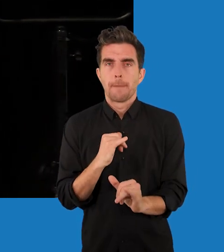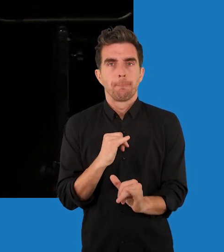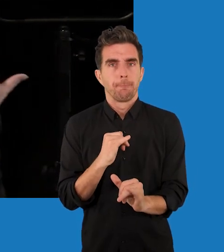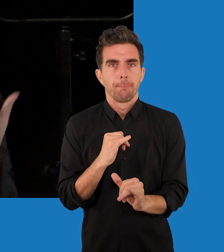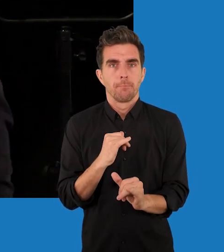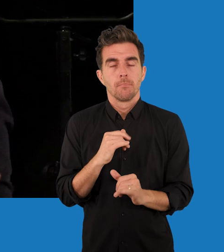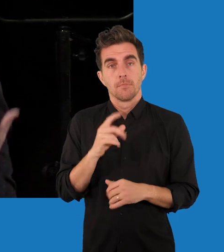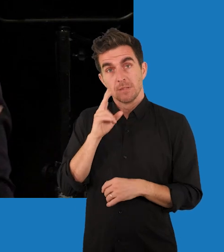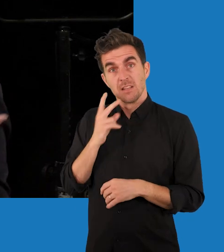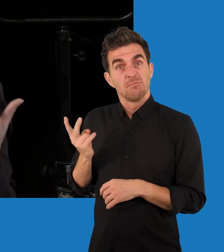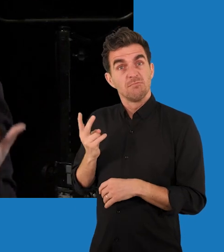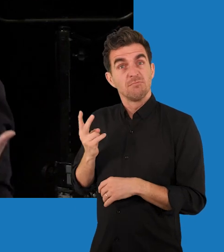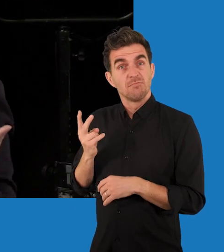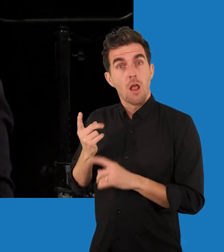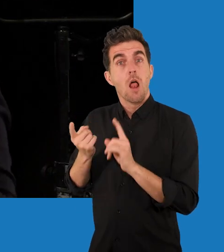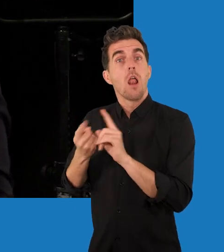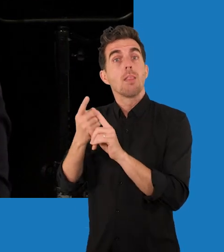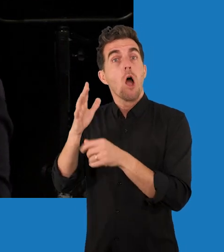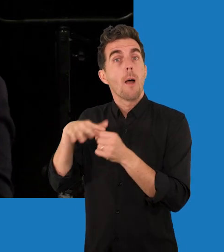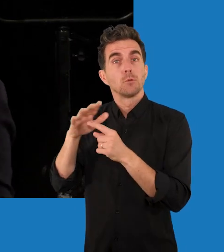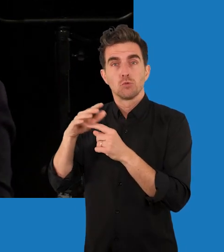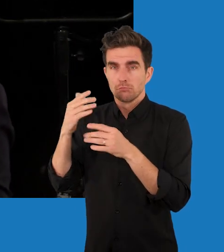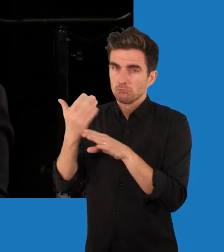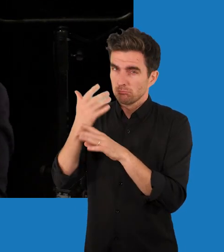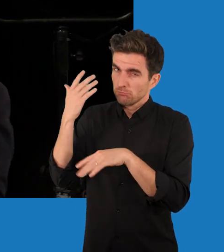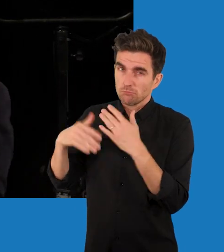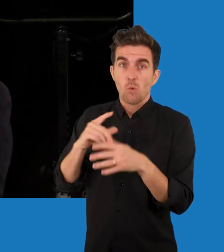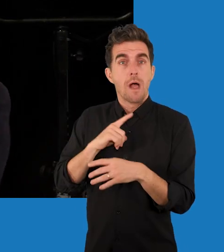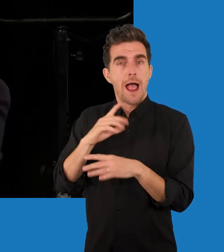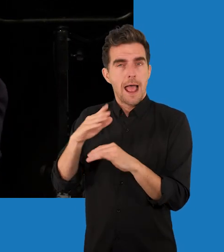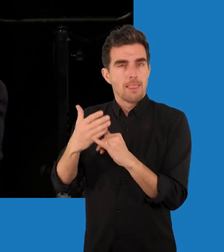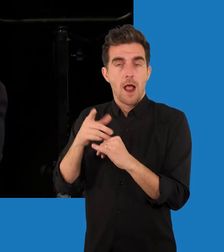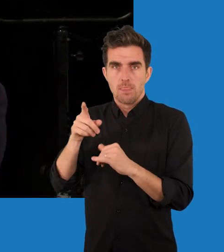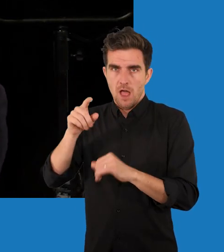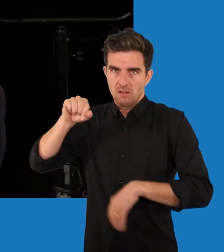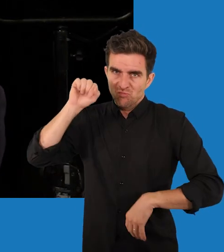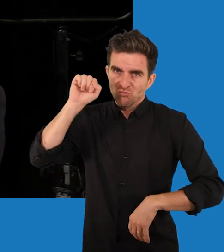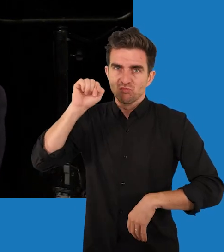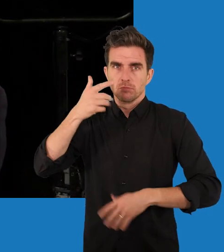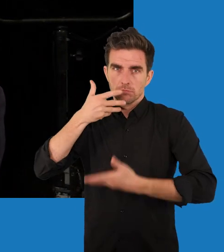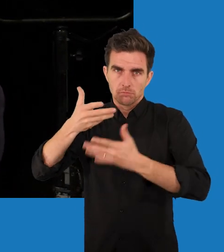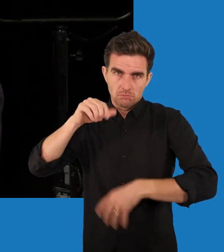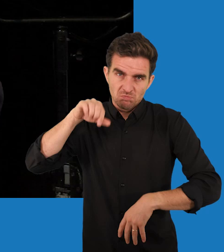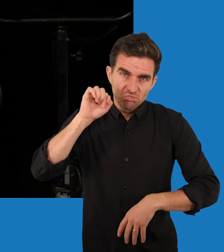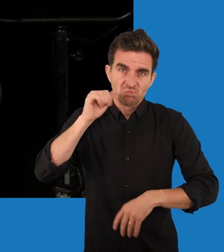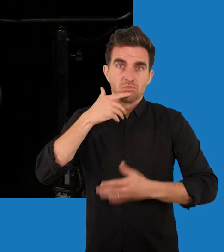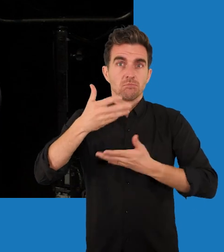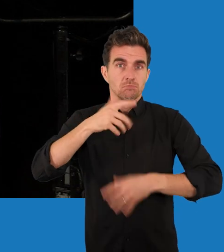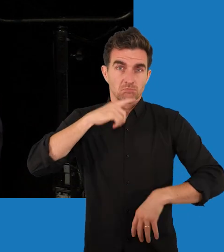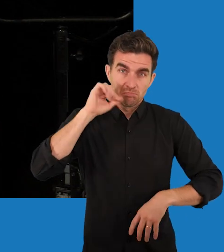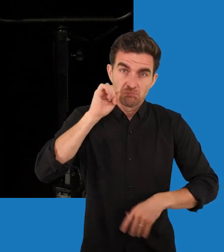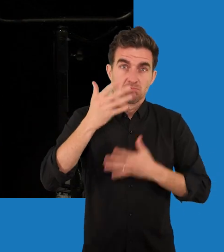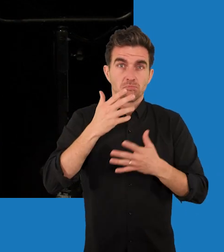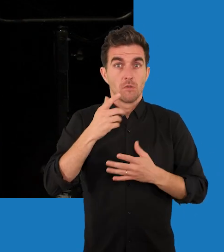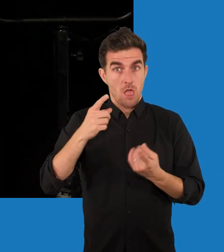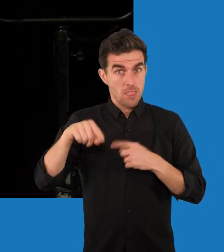that's why we want Habiba and Rihanna and all the other community workers to carry on, because at the end of the day, they are knocking on people's doors and people are letting